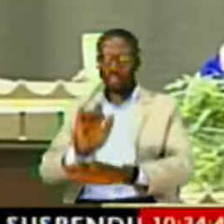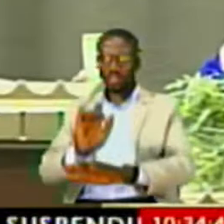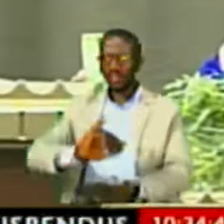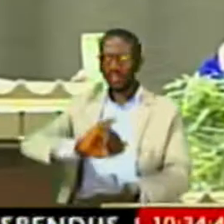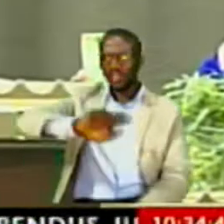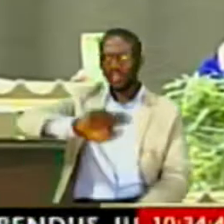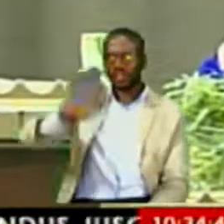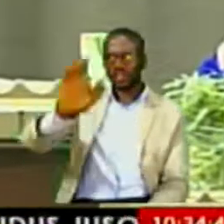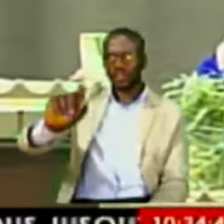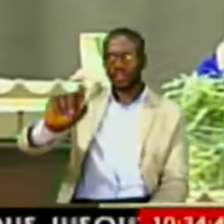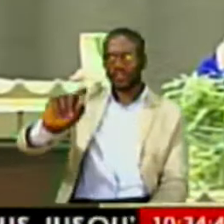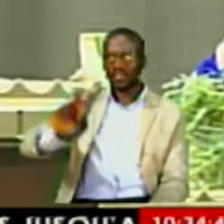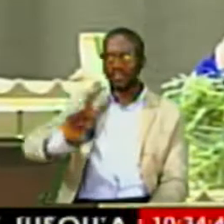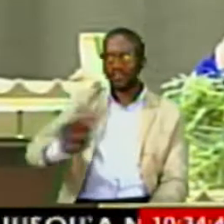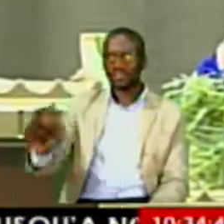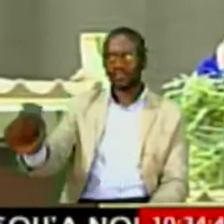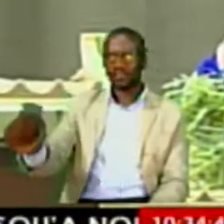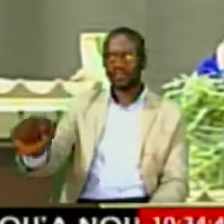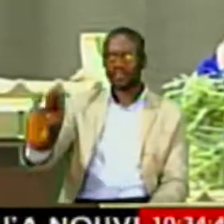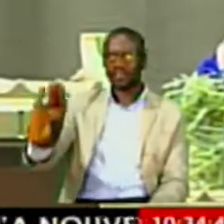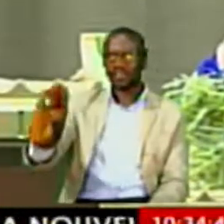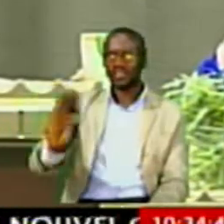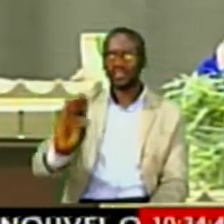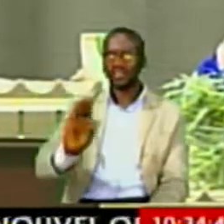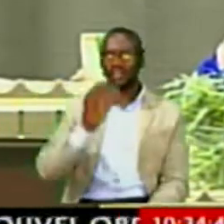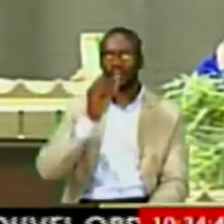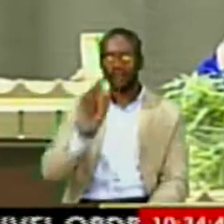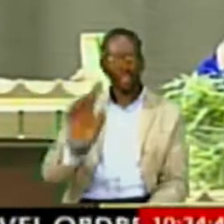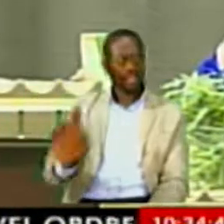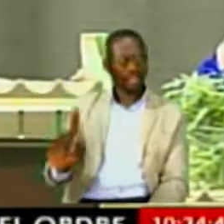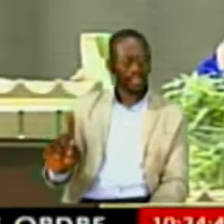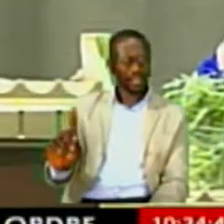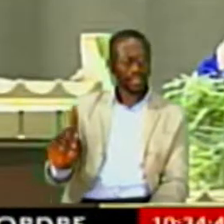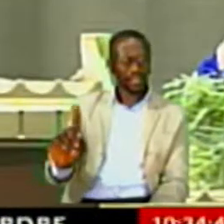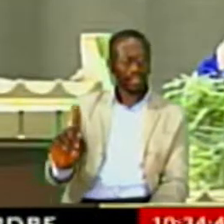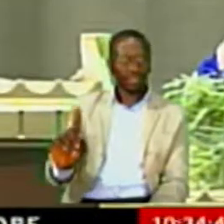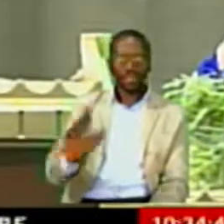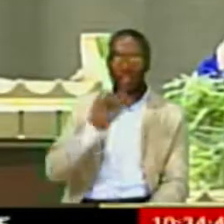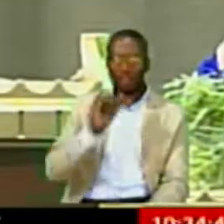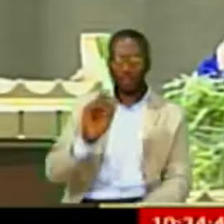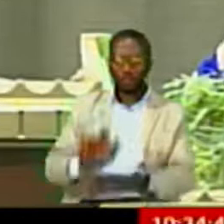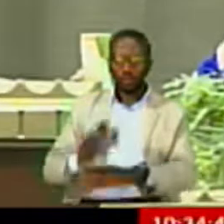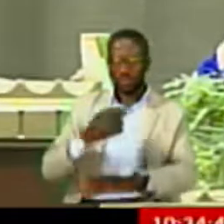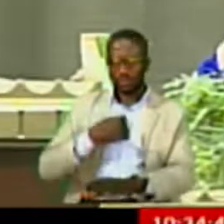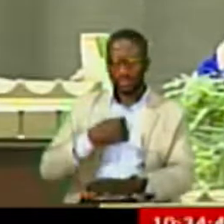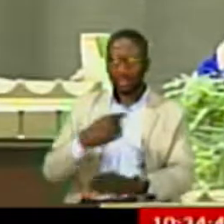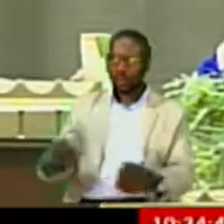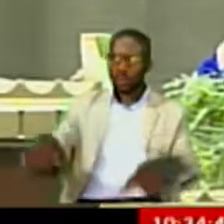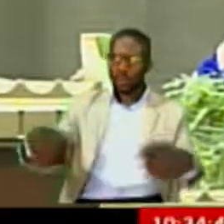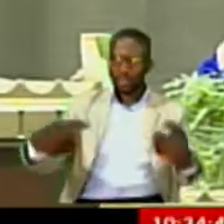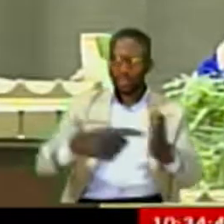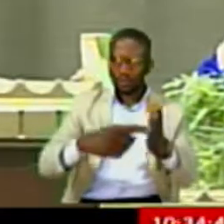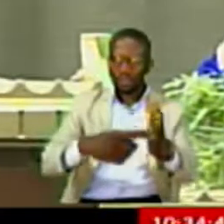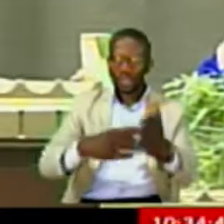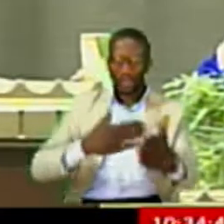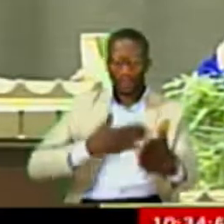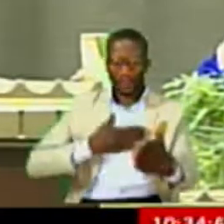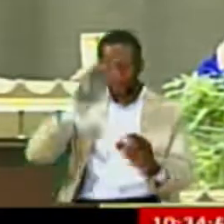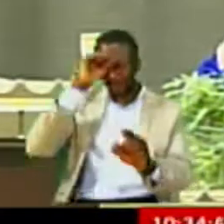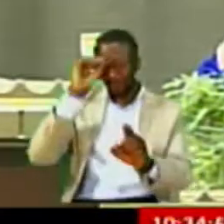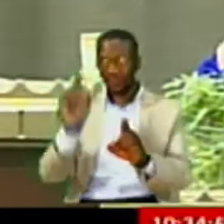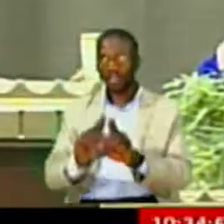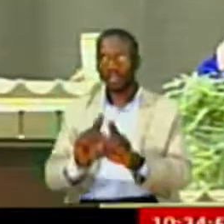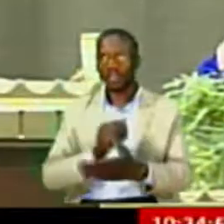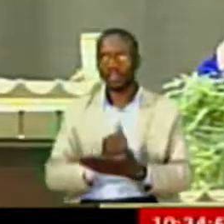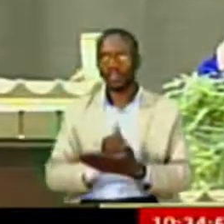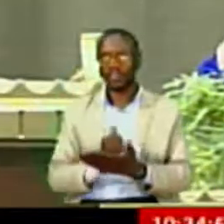touch her. Verset 17. This is written il in John. And Jesus said, et do not touch me. Go tell my brothers. Amen. Amen.